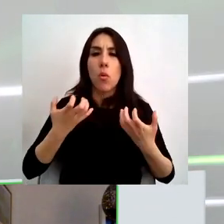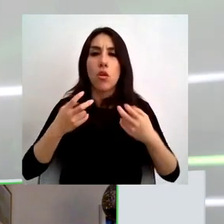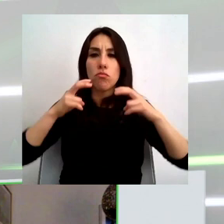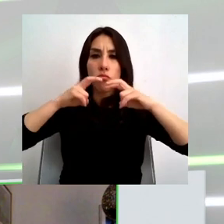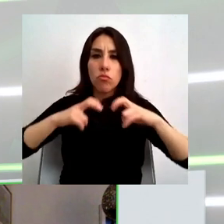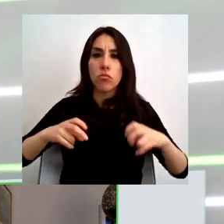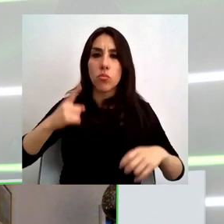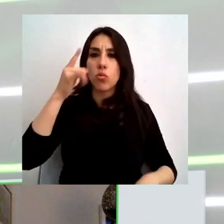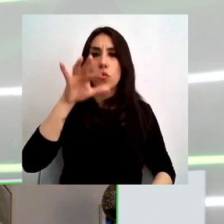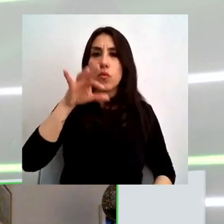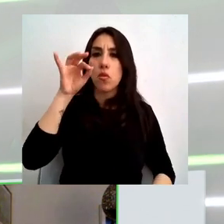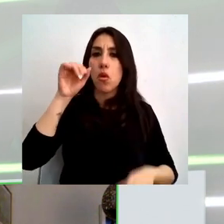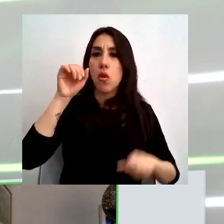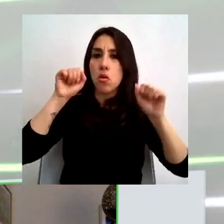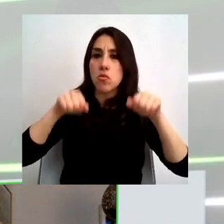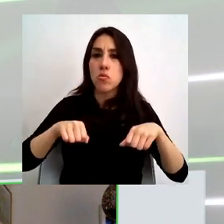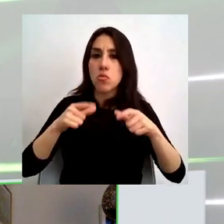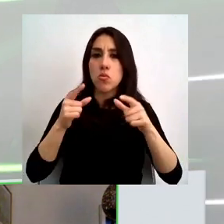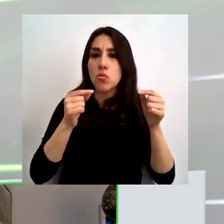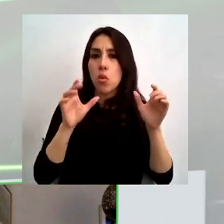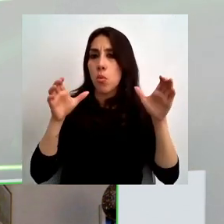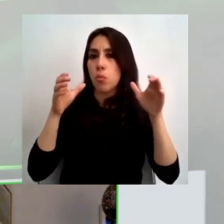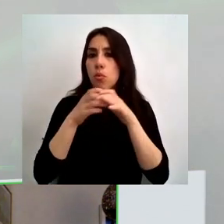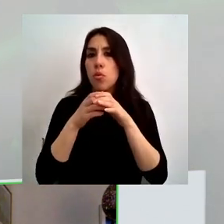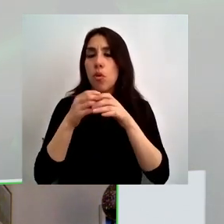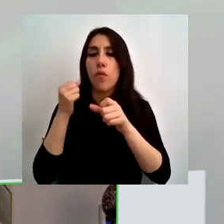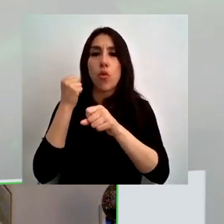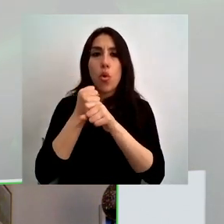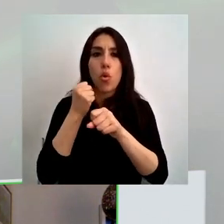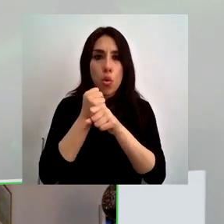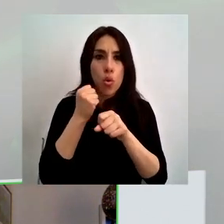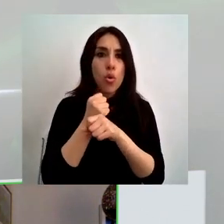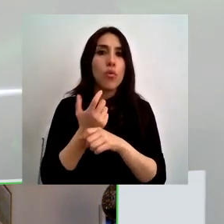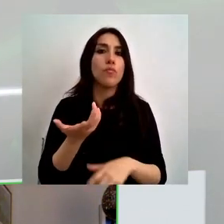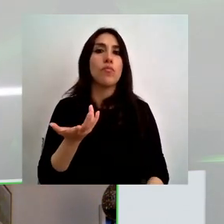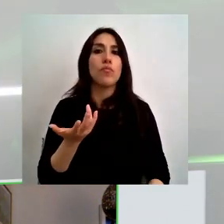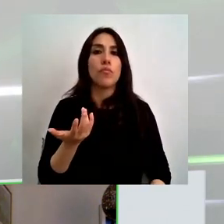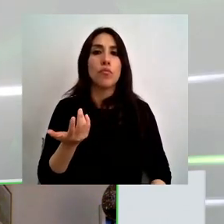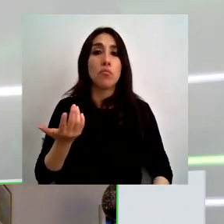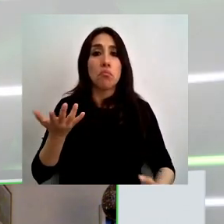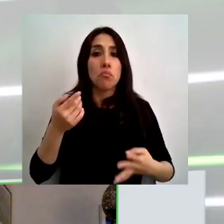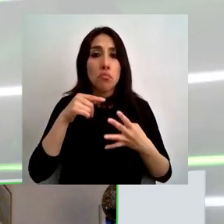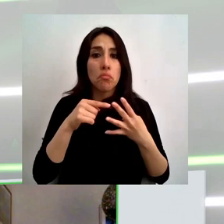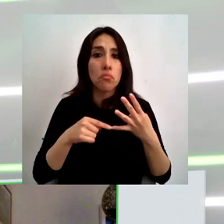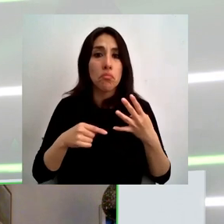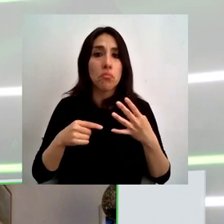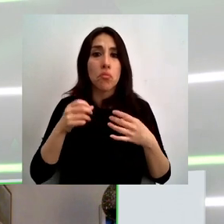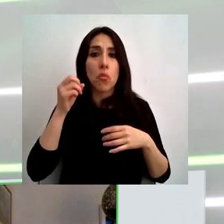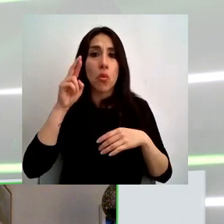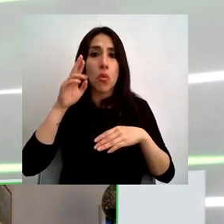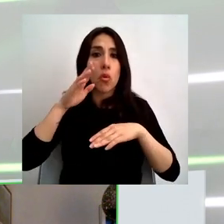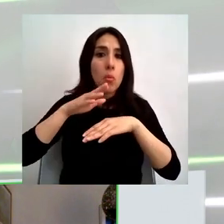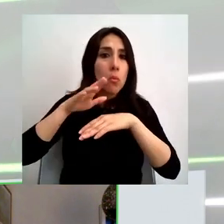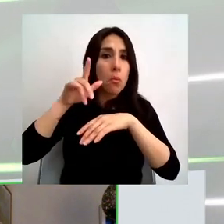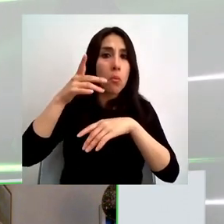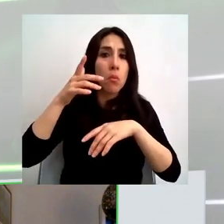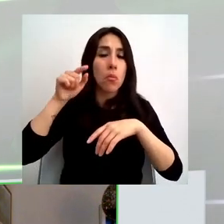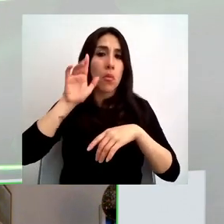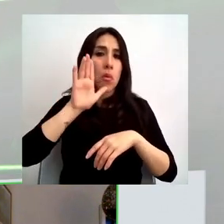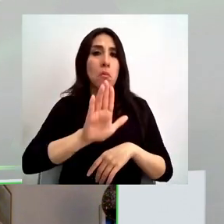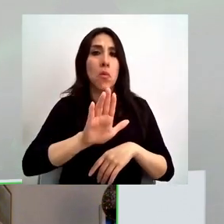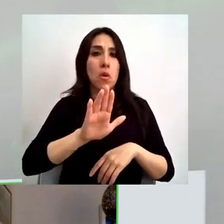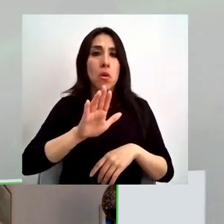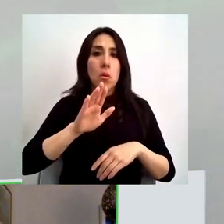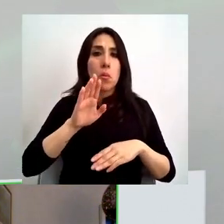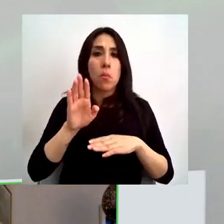like to create this group, this employment group in their companies,